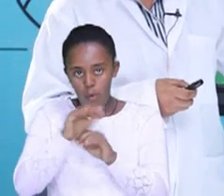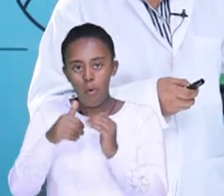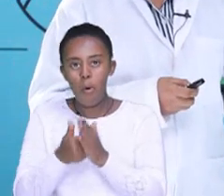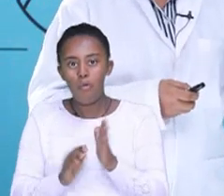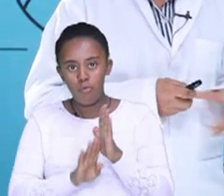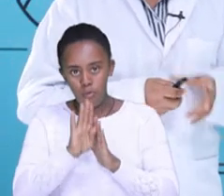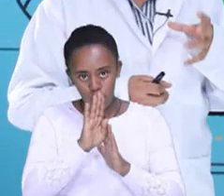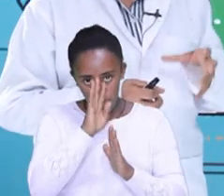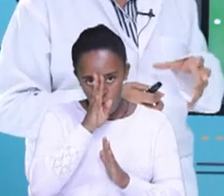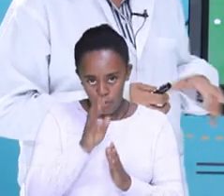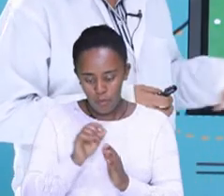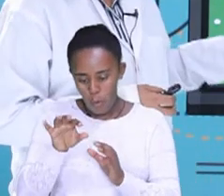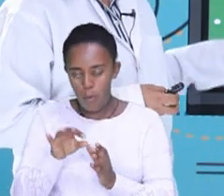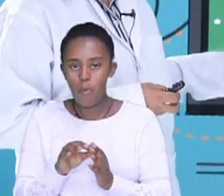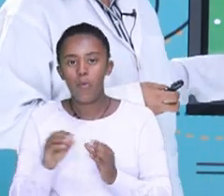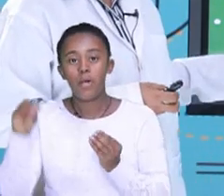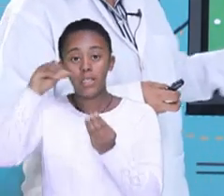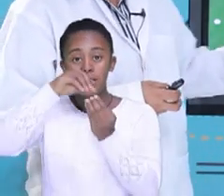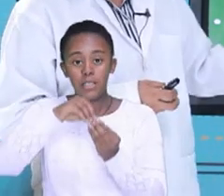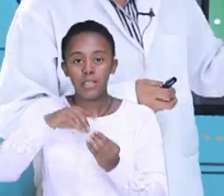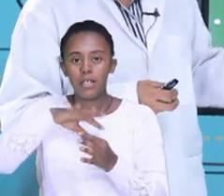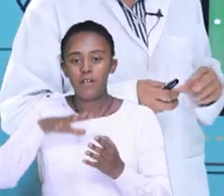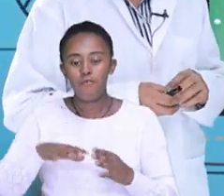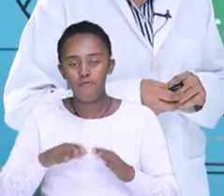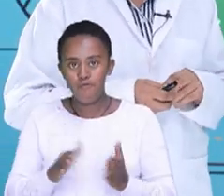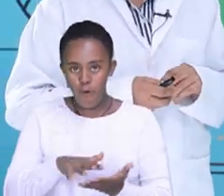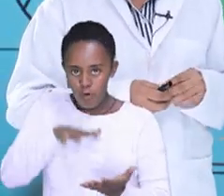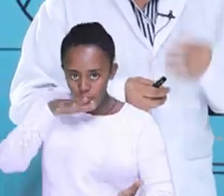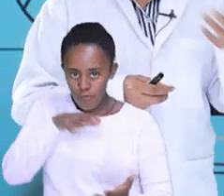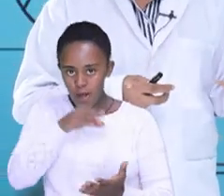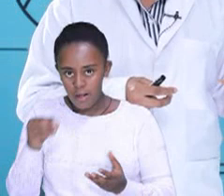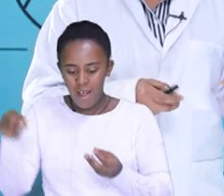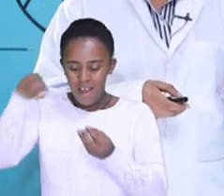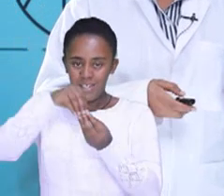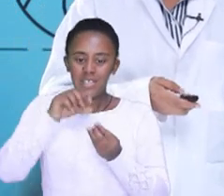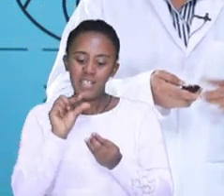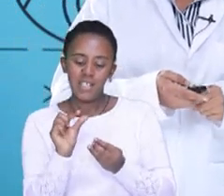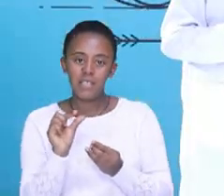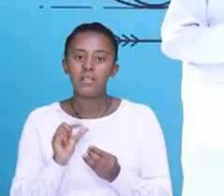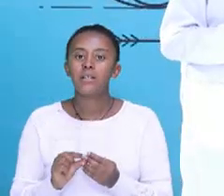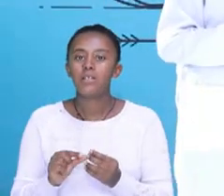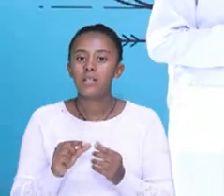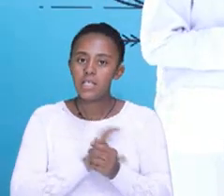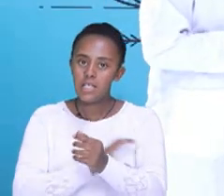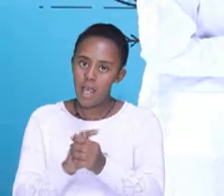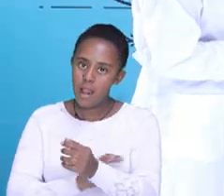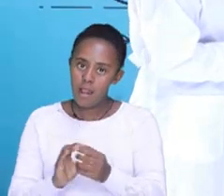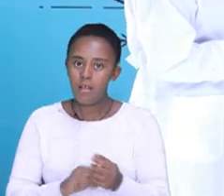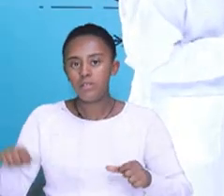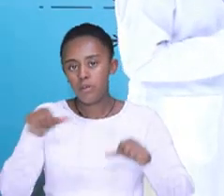growth occurs because of increase in volume by addition of more little cells. These are